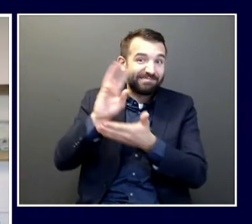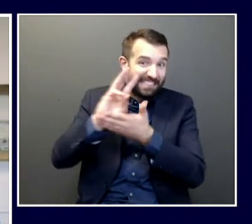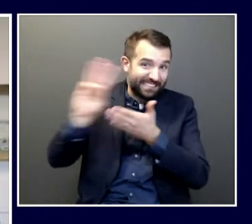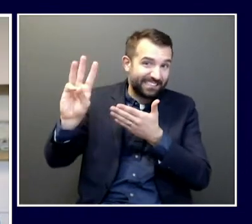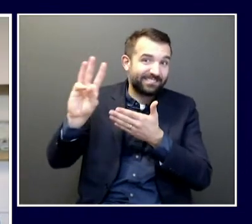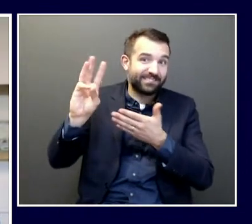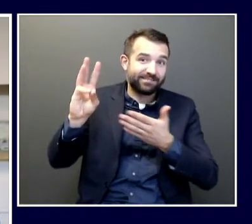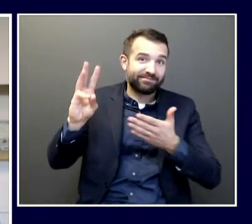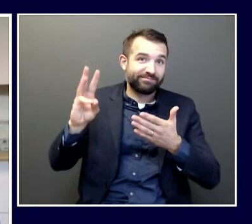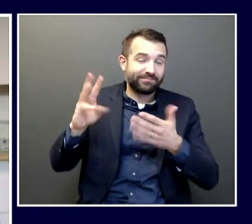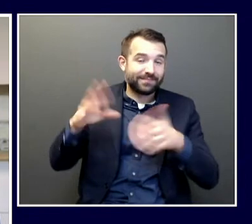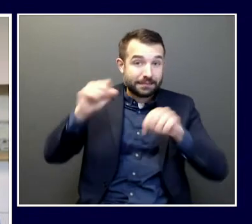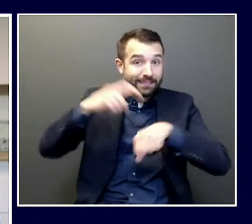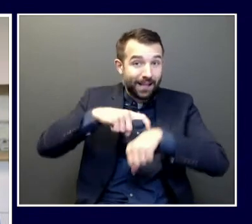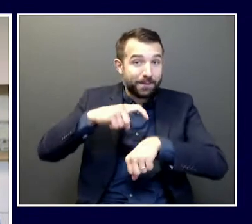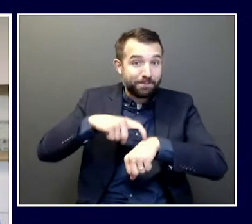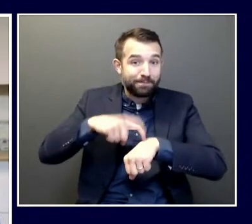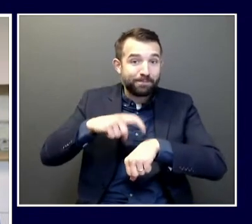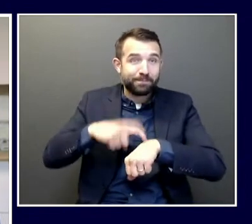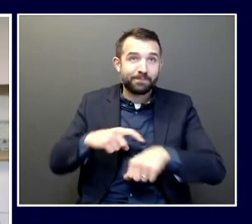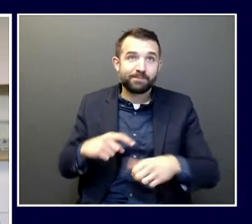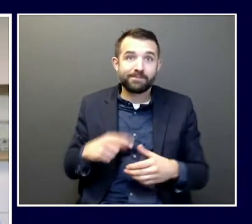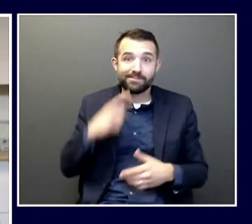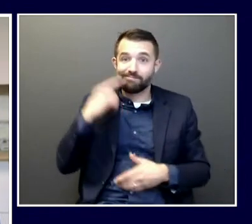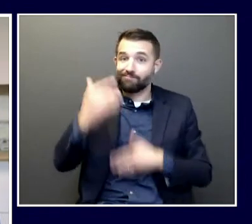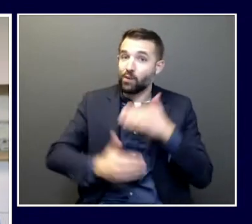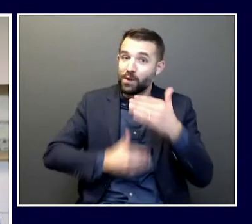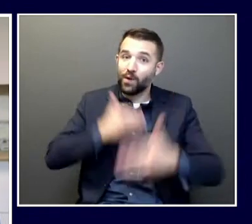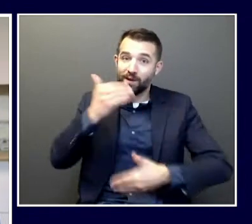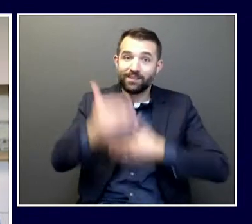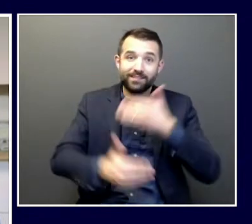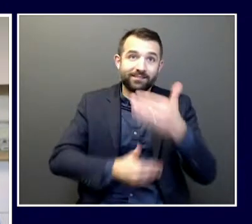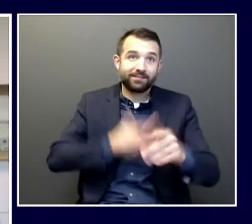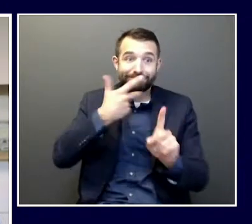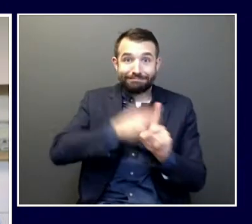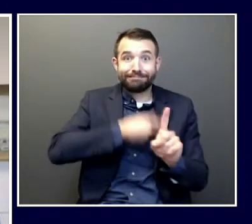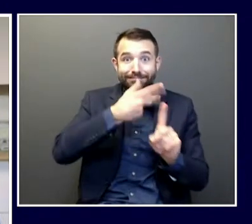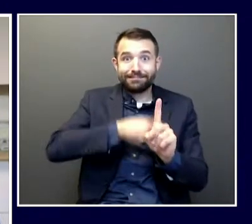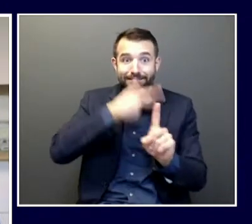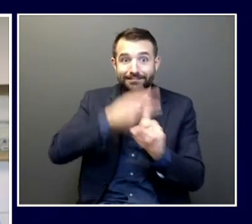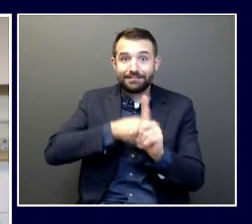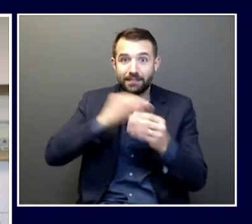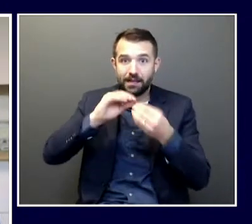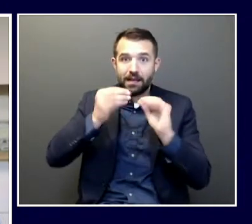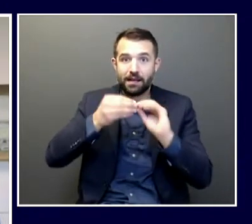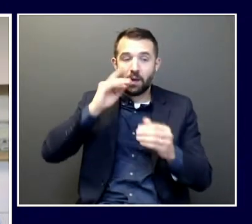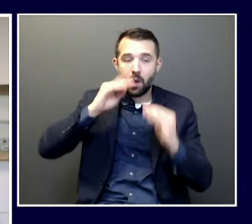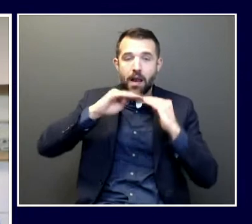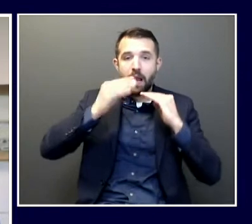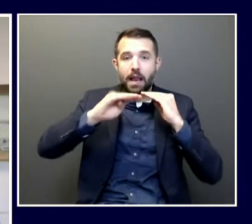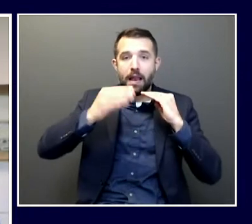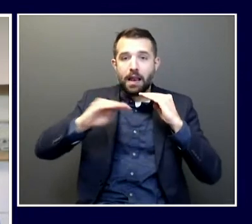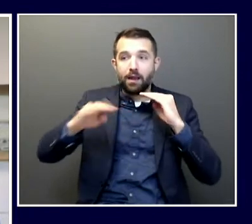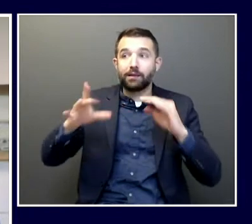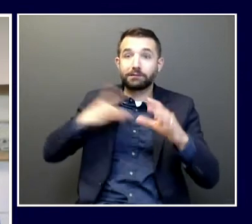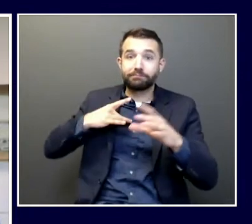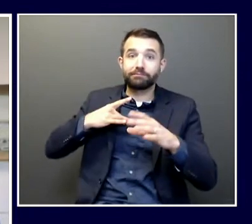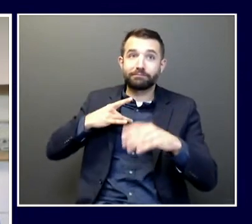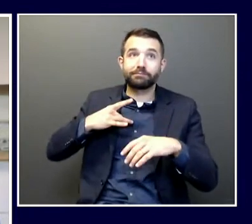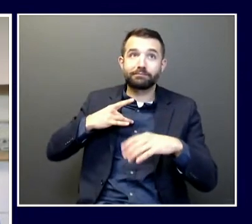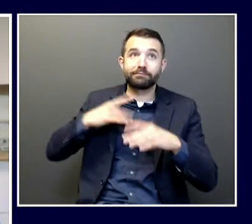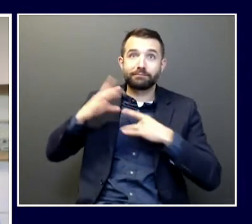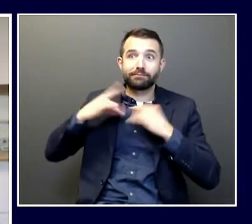more time to see kind of where we are on the curve. And as you know, Patrick, from our conversations throughout the pandemic, one